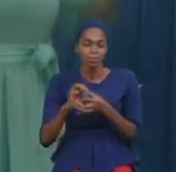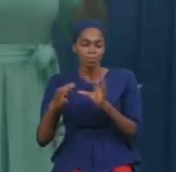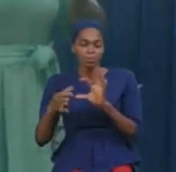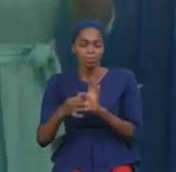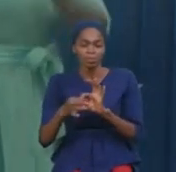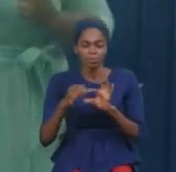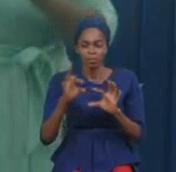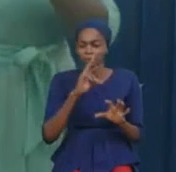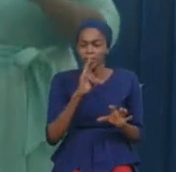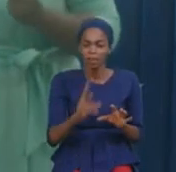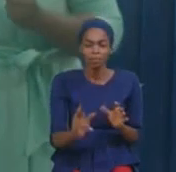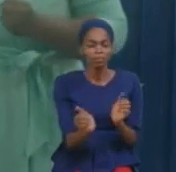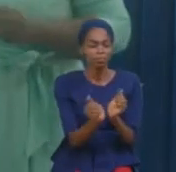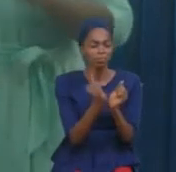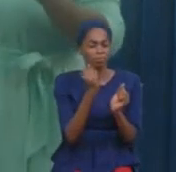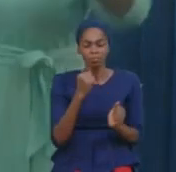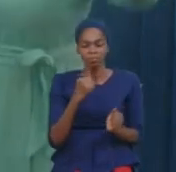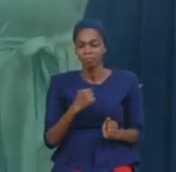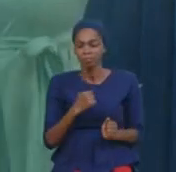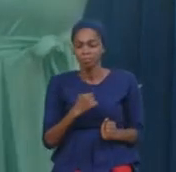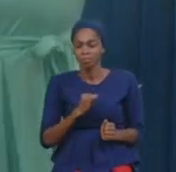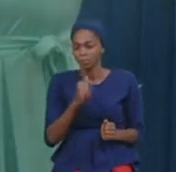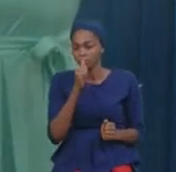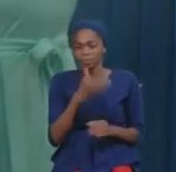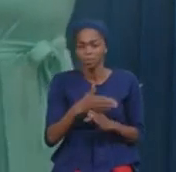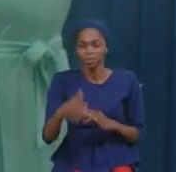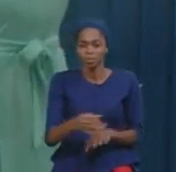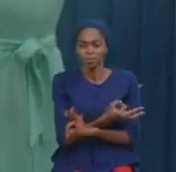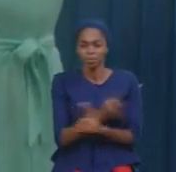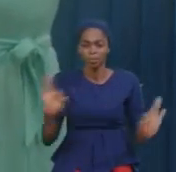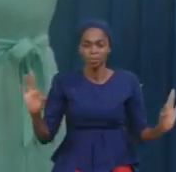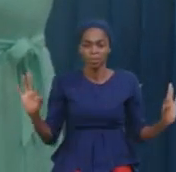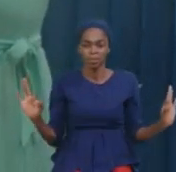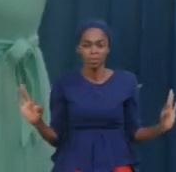have bound me. I'm totally free.